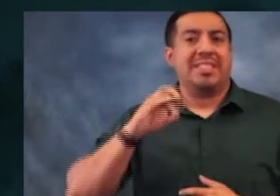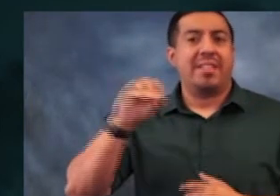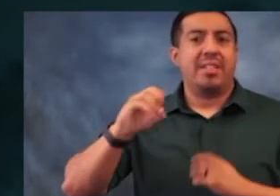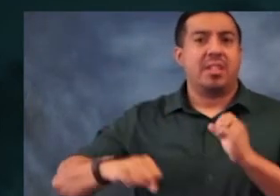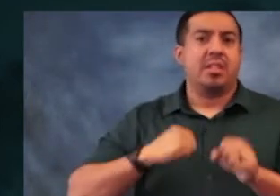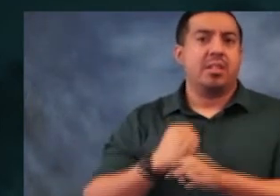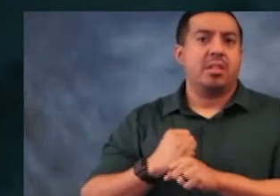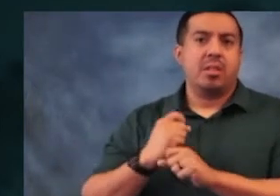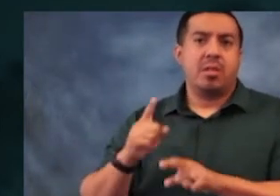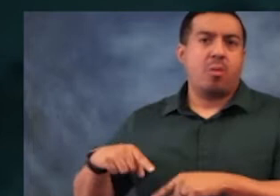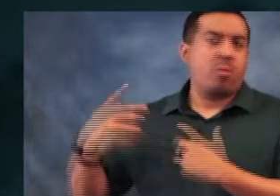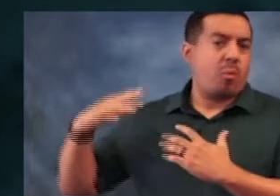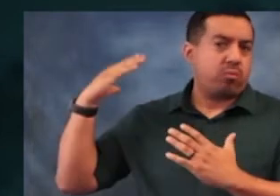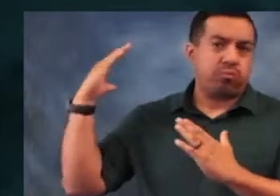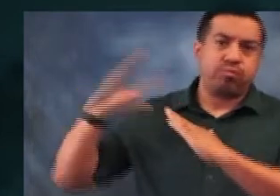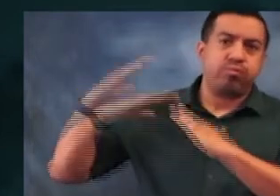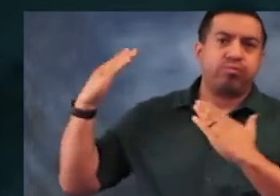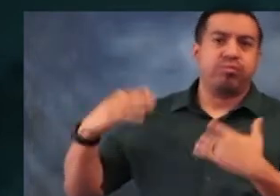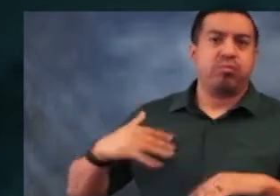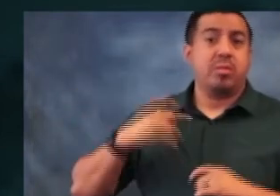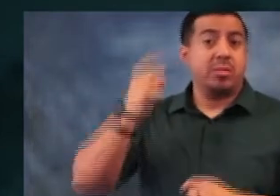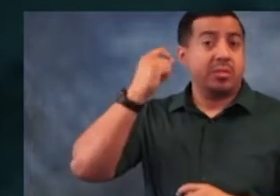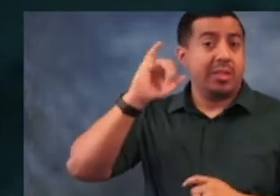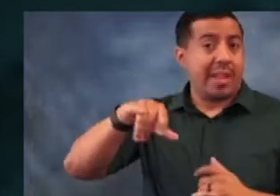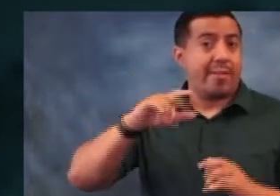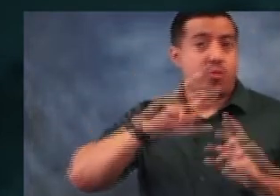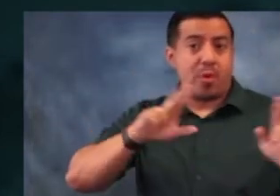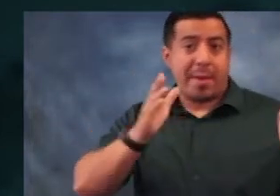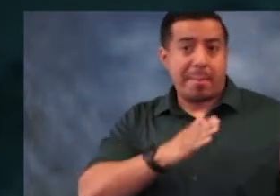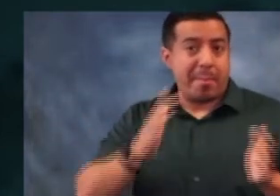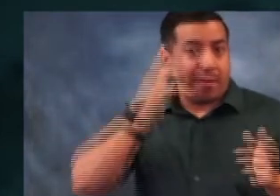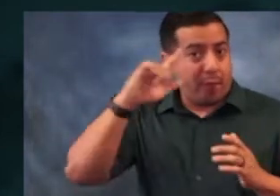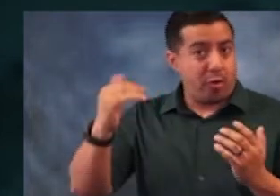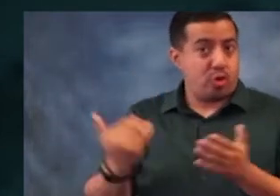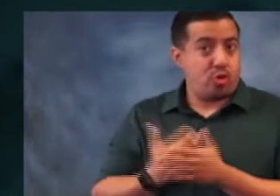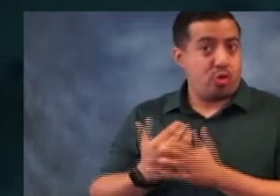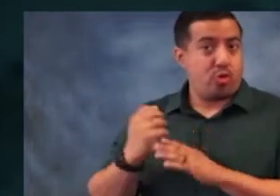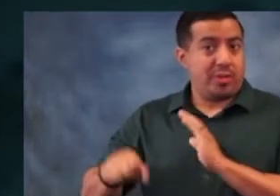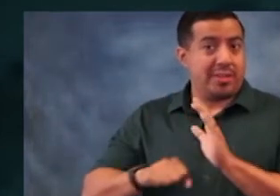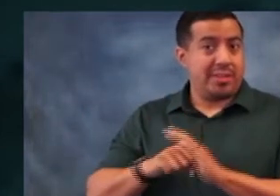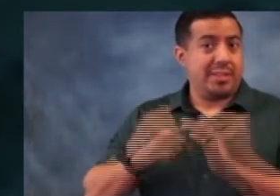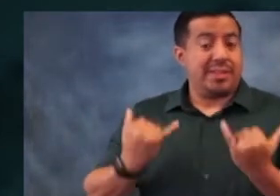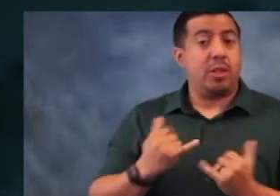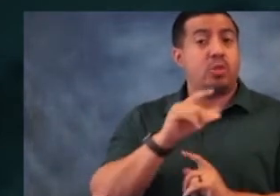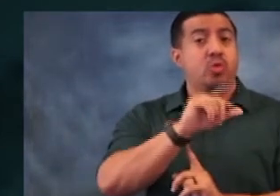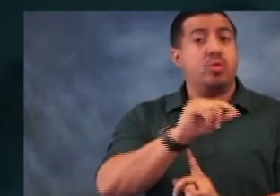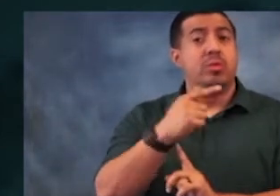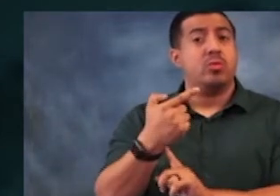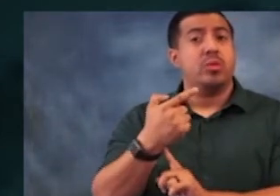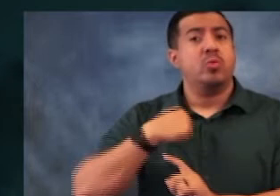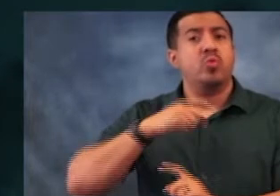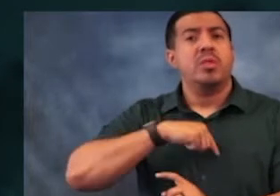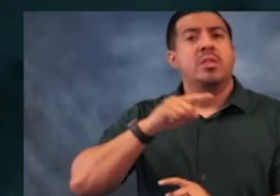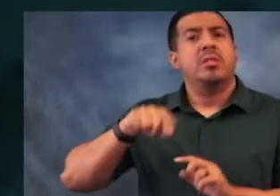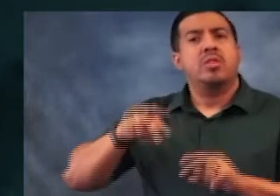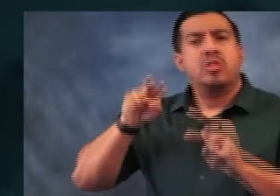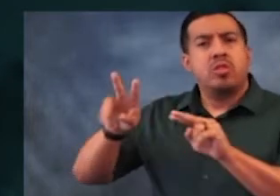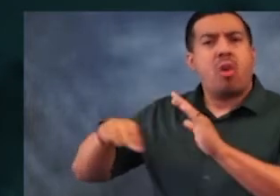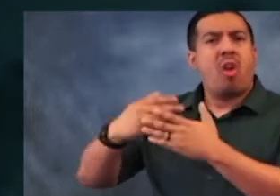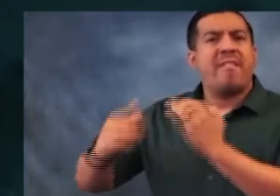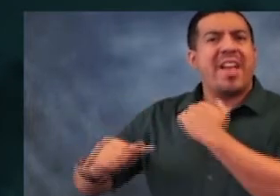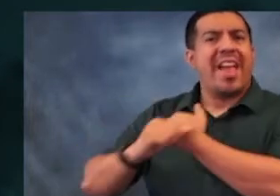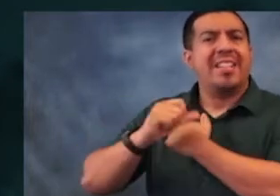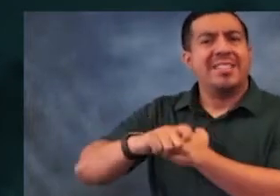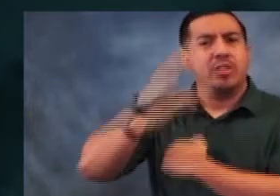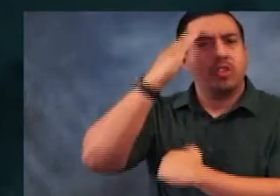of record keeping, and that's just a big reminder that we have to prepare for the upcoming season. When we go into 2021, we have to look at